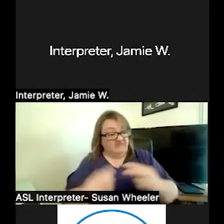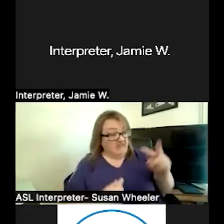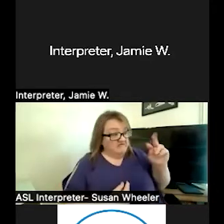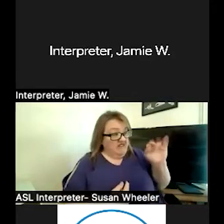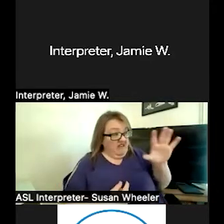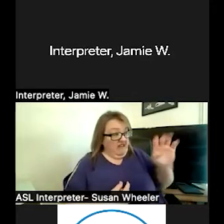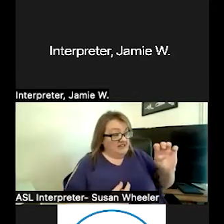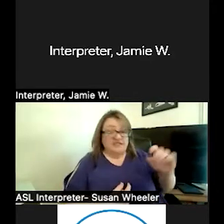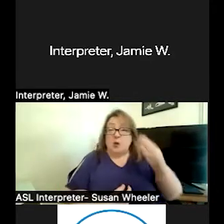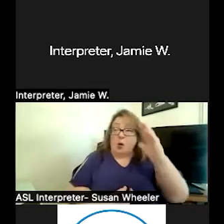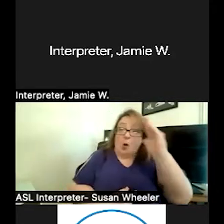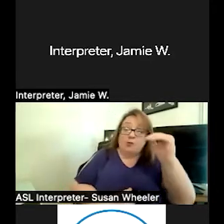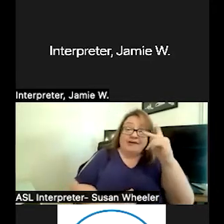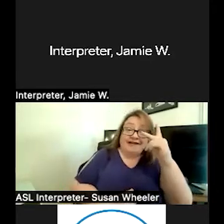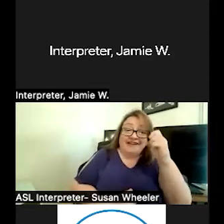will be able to join us today.